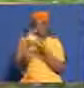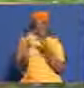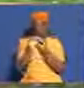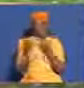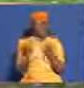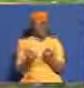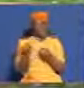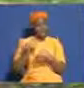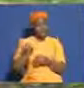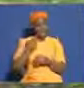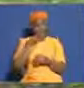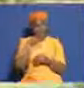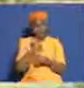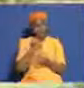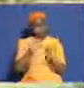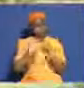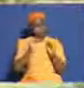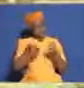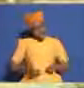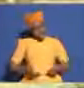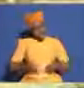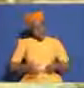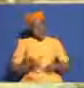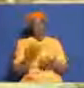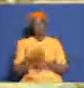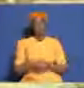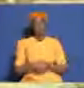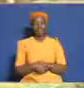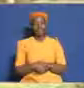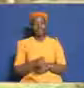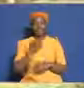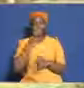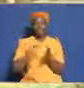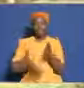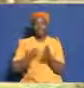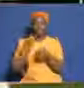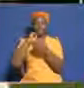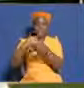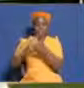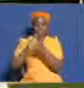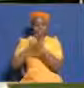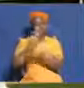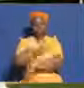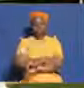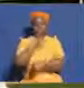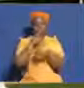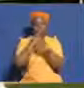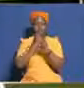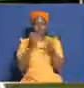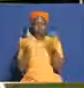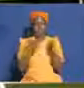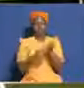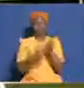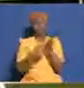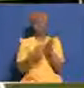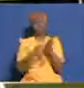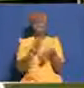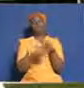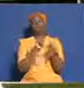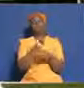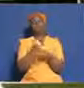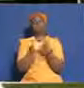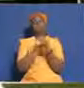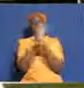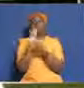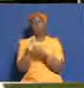young men, adding that the team will engage schools to scale up an open discussion about it. COVID-19 brought about this issue.